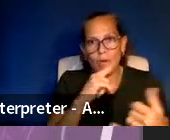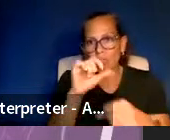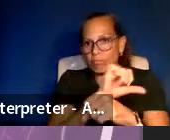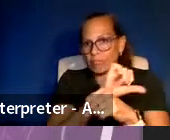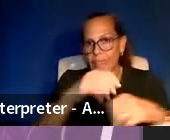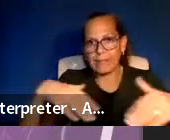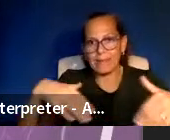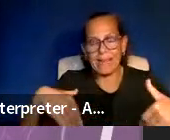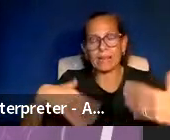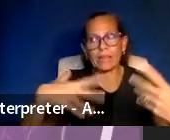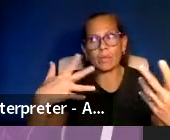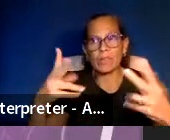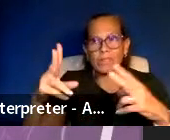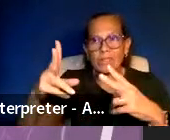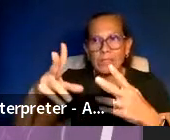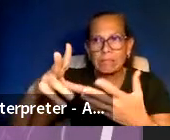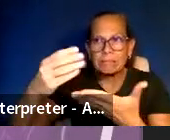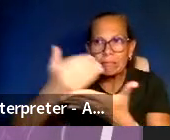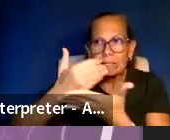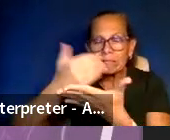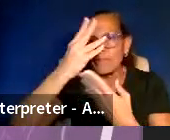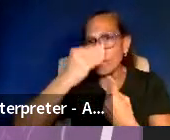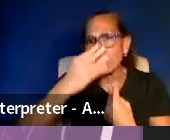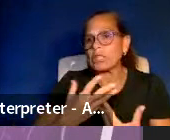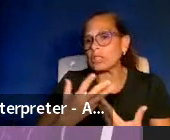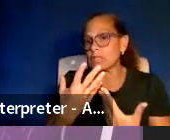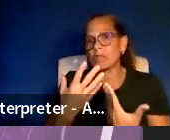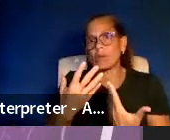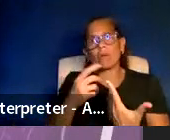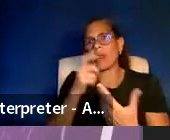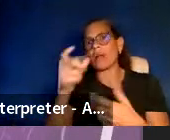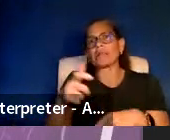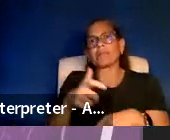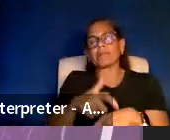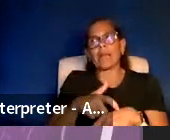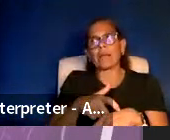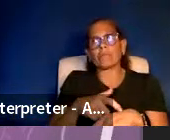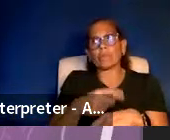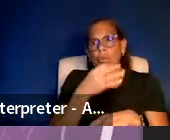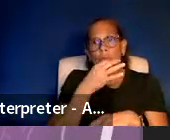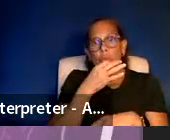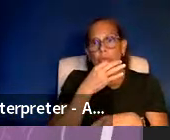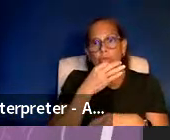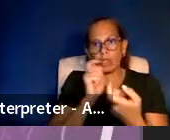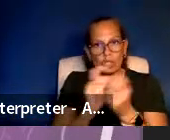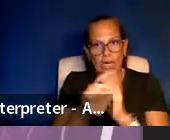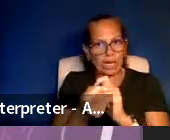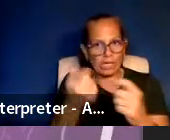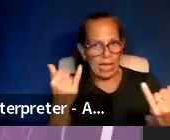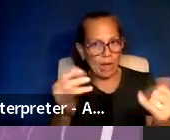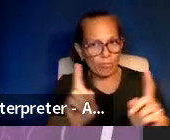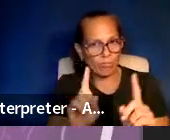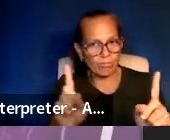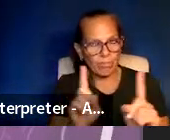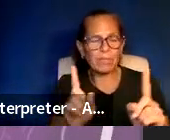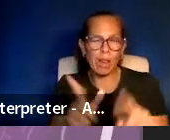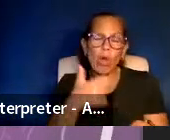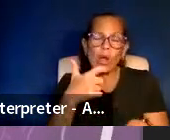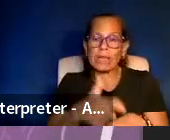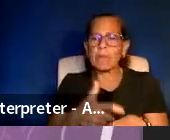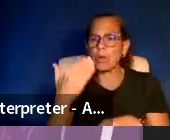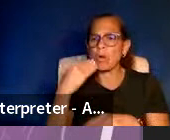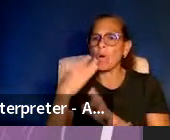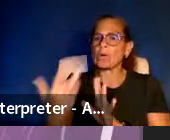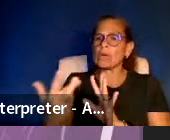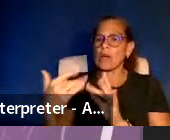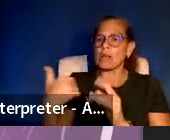be some time before those changes even went through, before anyone could even take advantage of them. But Bernadette, you know how to reach us,